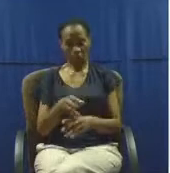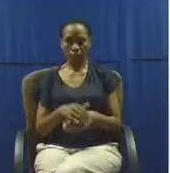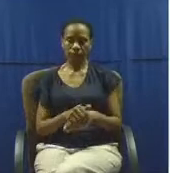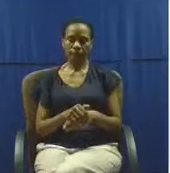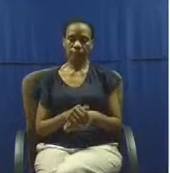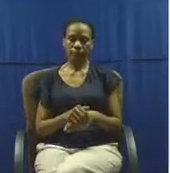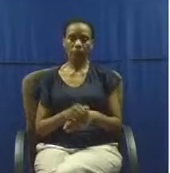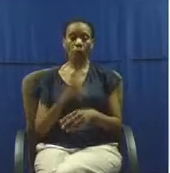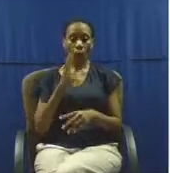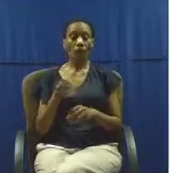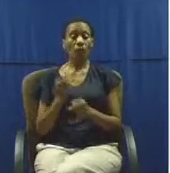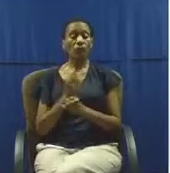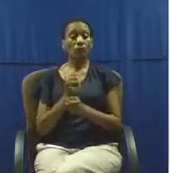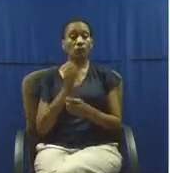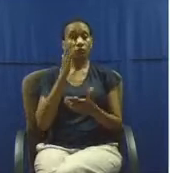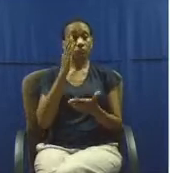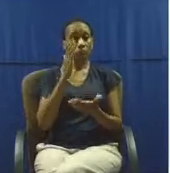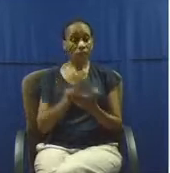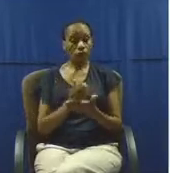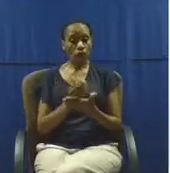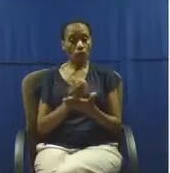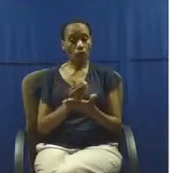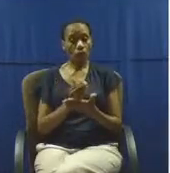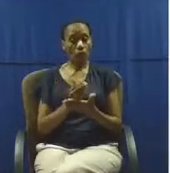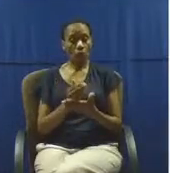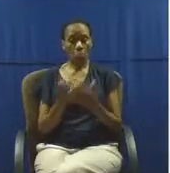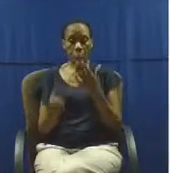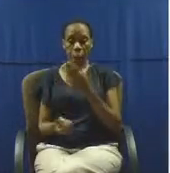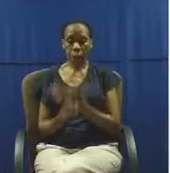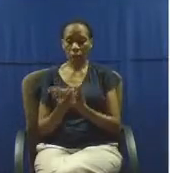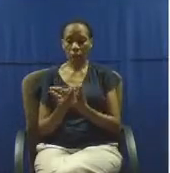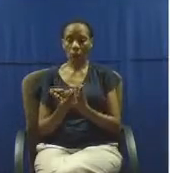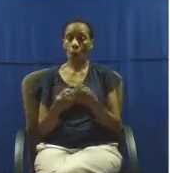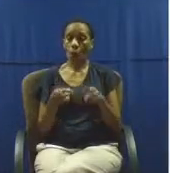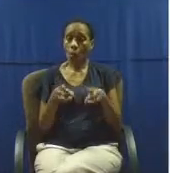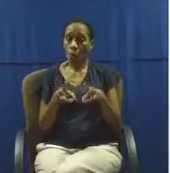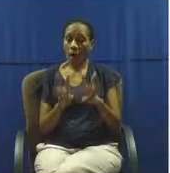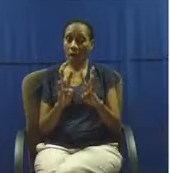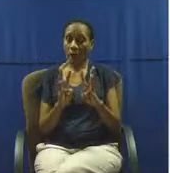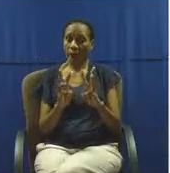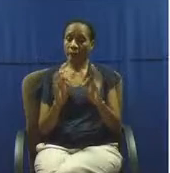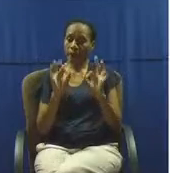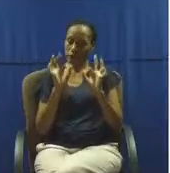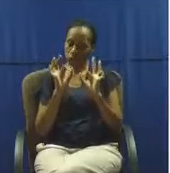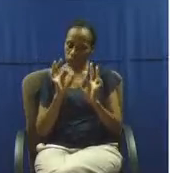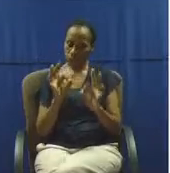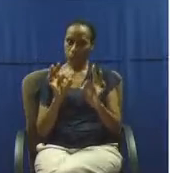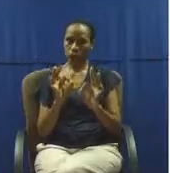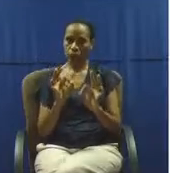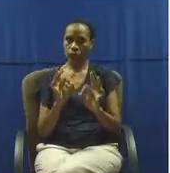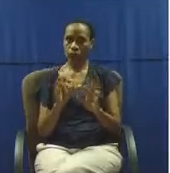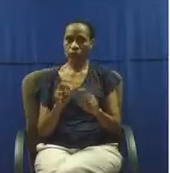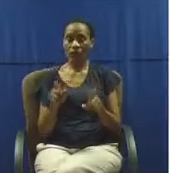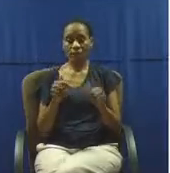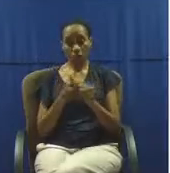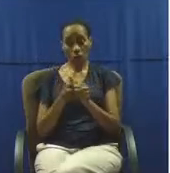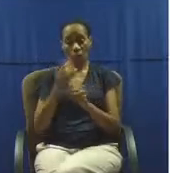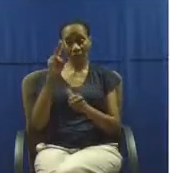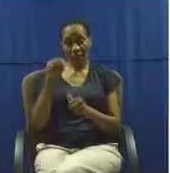sure that it is done on a competitive basis as set out in the